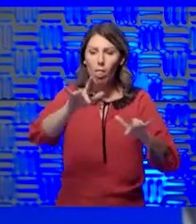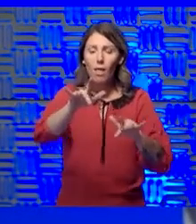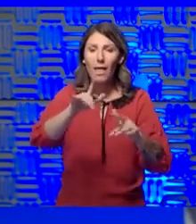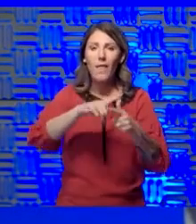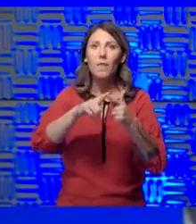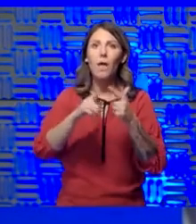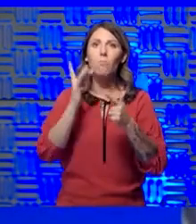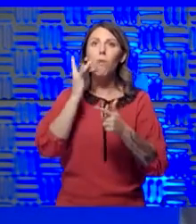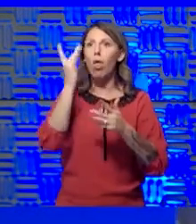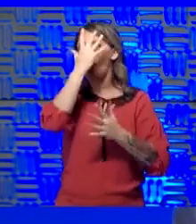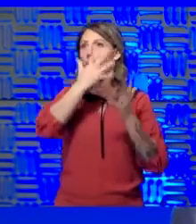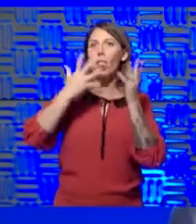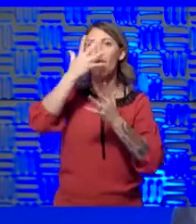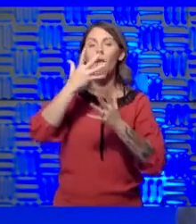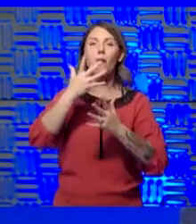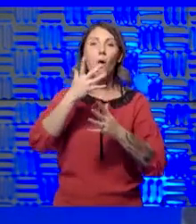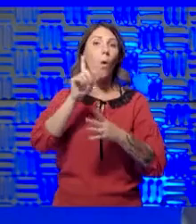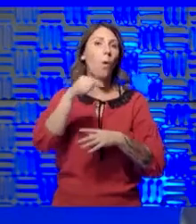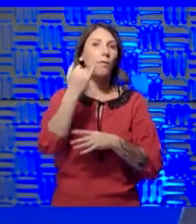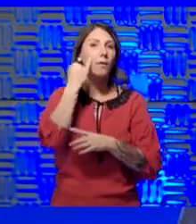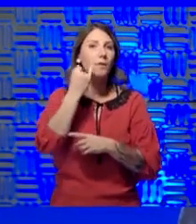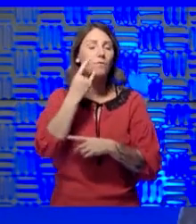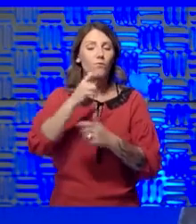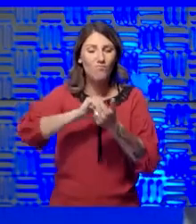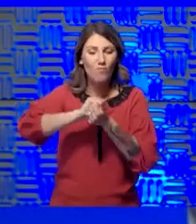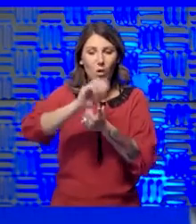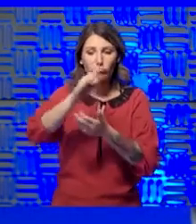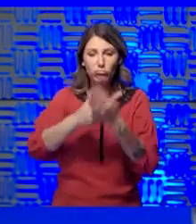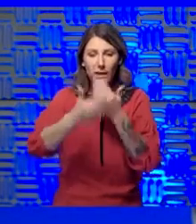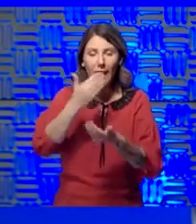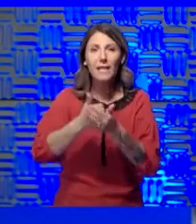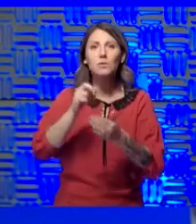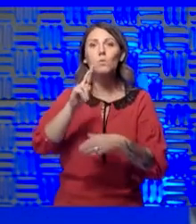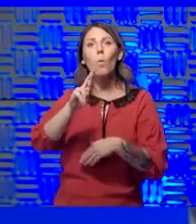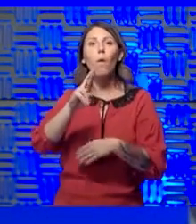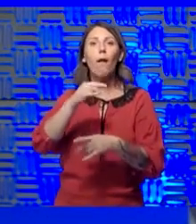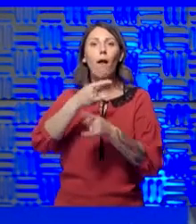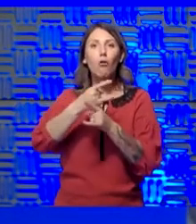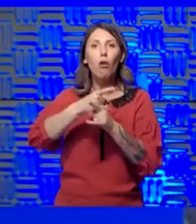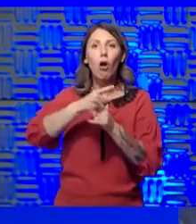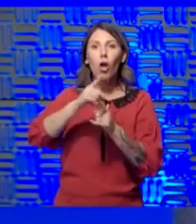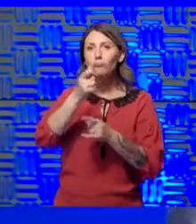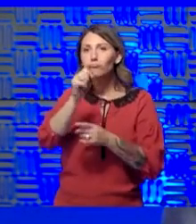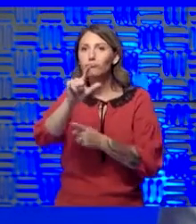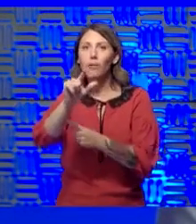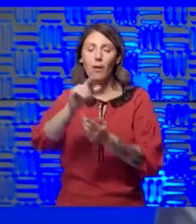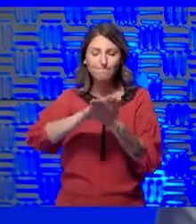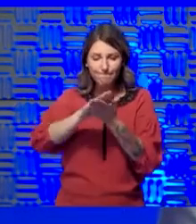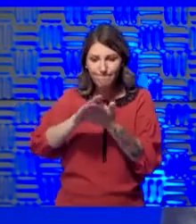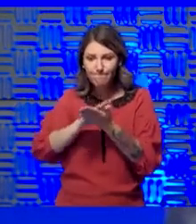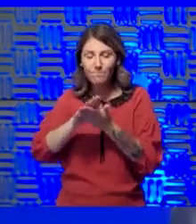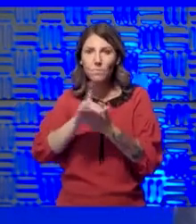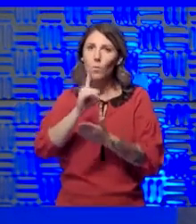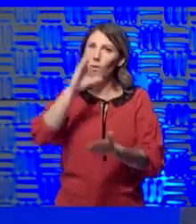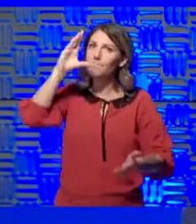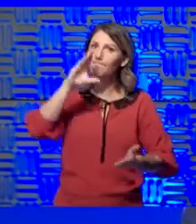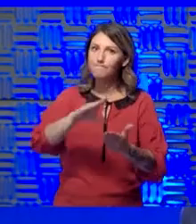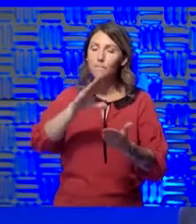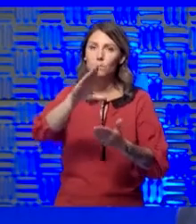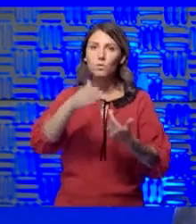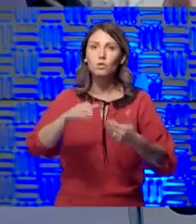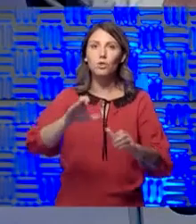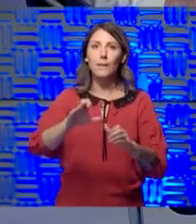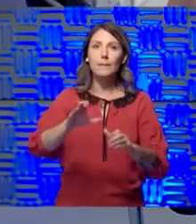you've just used alcohol gel or washed your hands. And if you do that, you are really going to decrease your chance of getting the